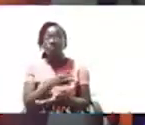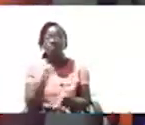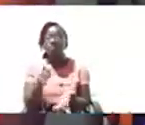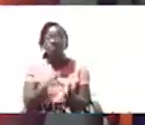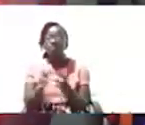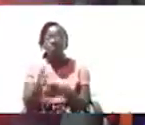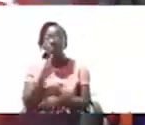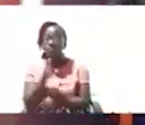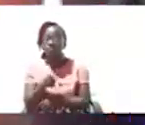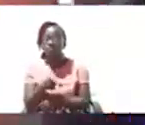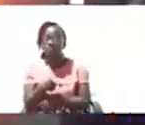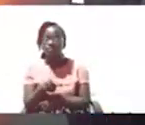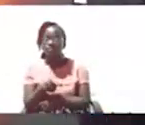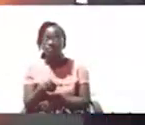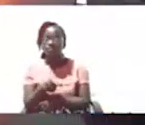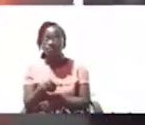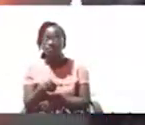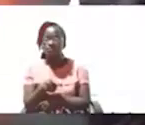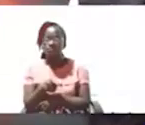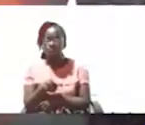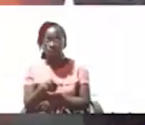And Jesus said,